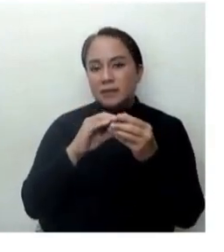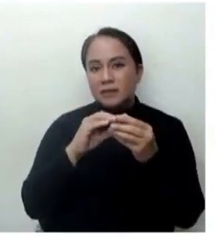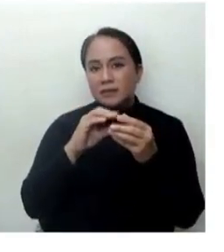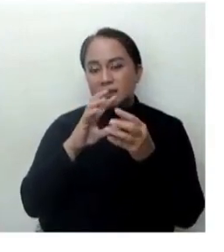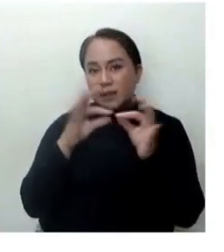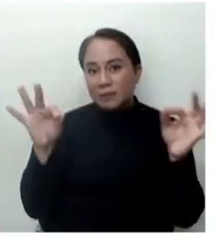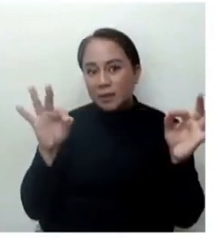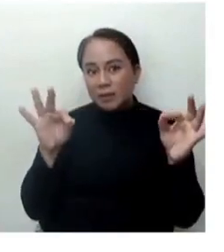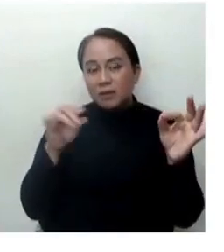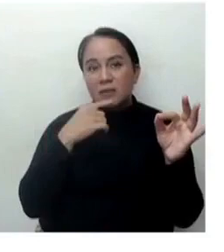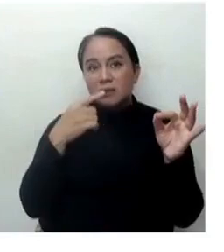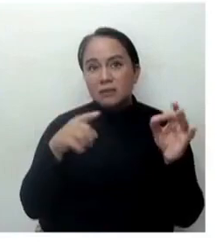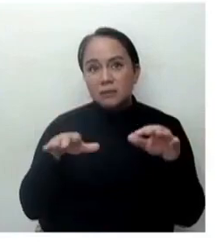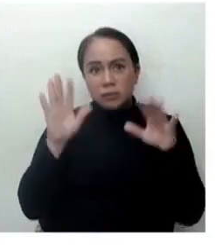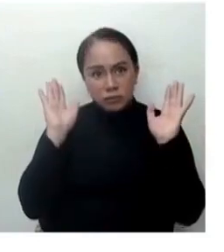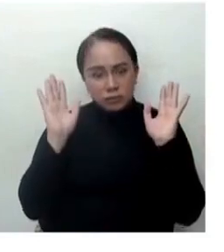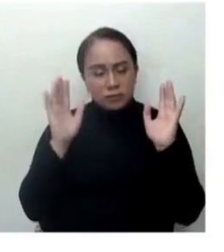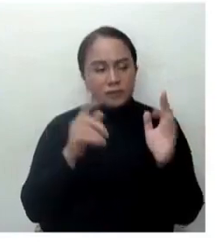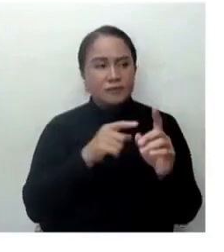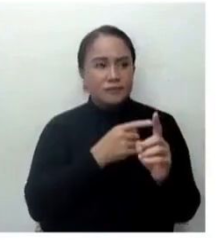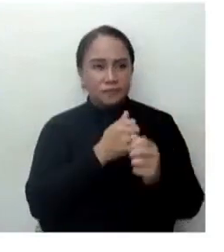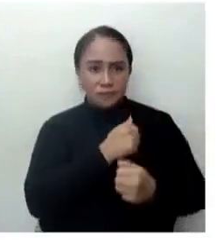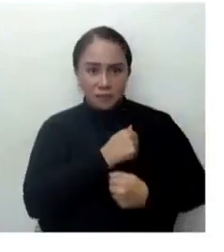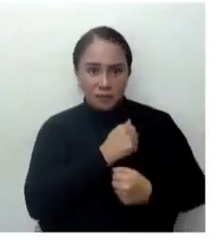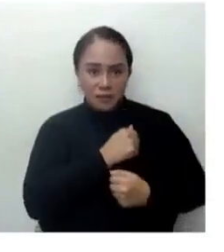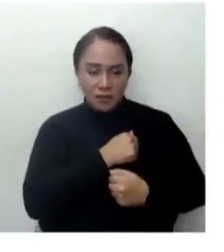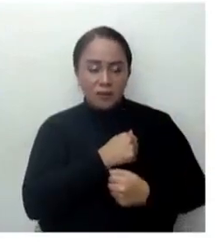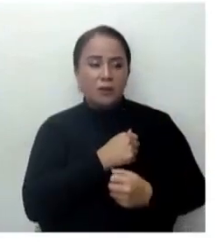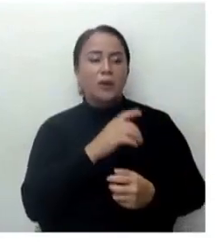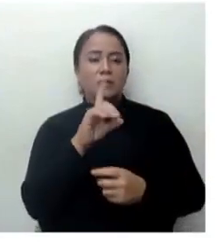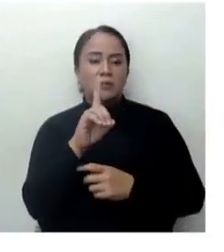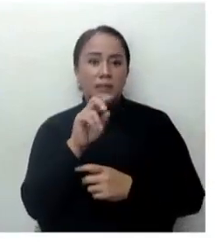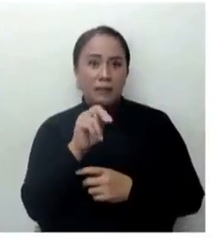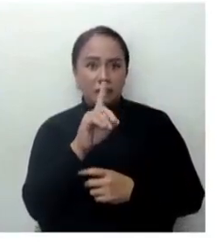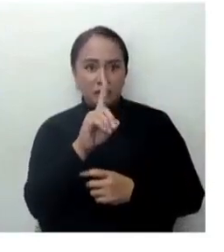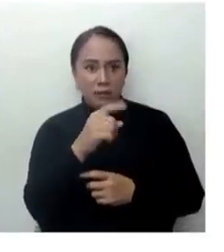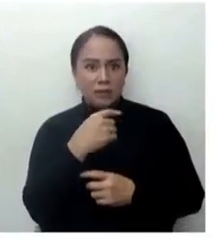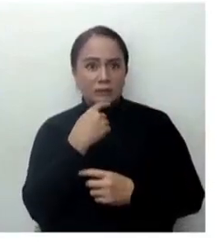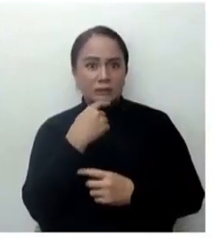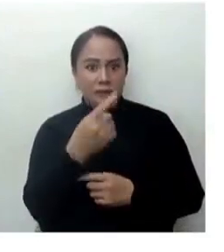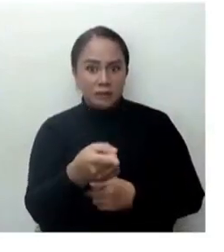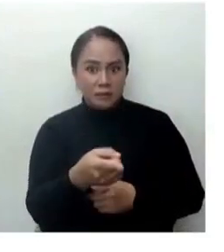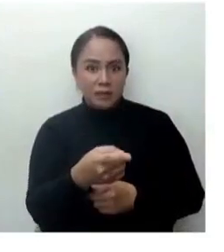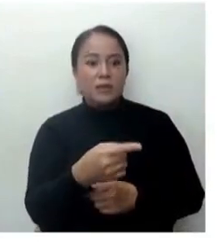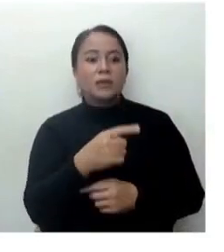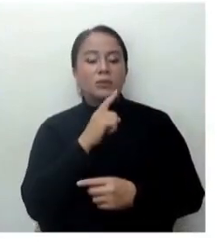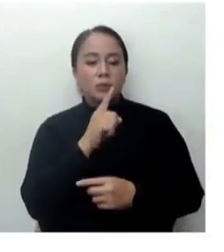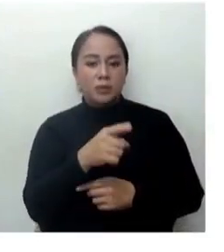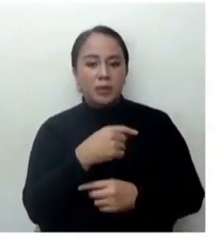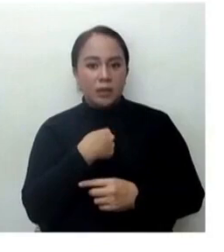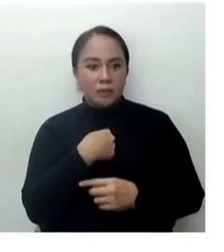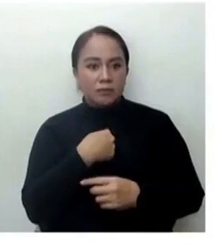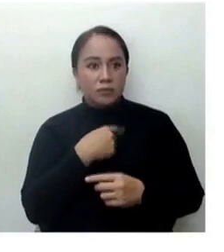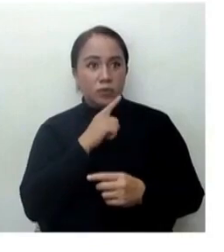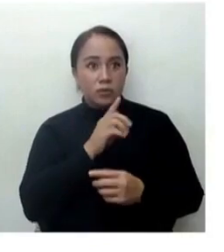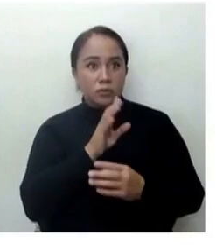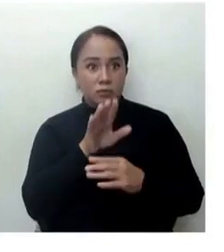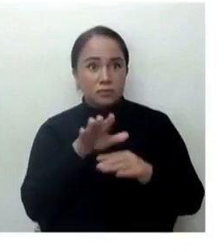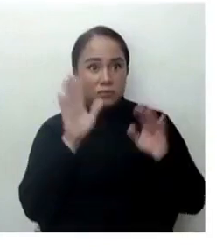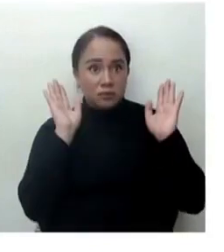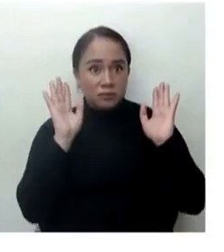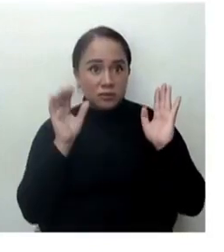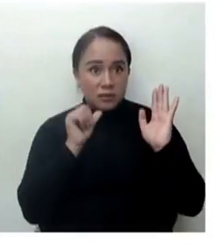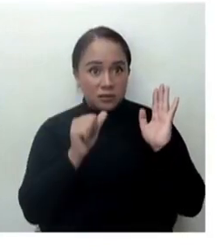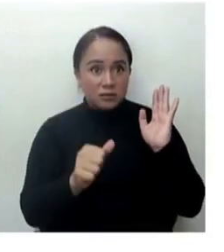of surrender. So is the Armed Forces of the Philippines or the Defense Department confirming that indeed they did not surrender?